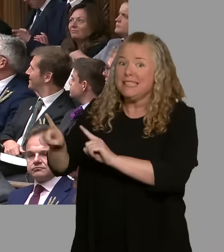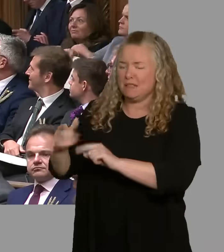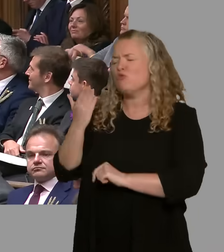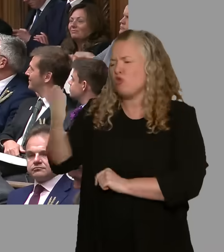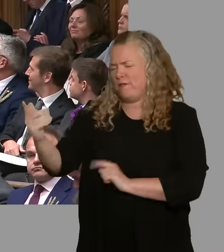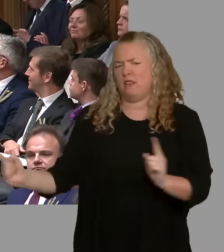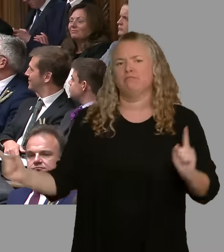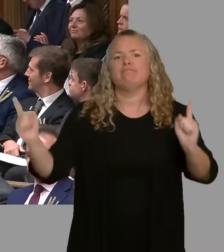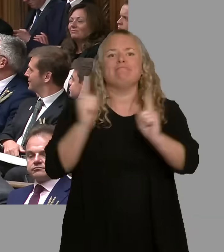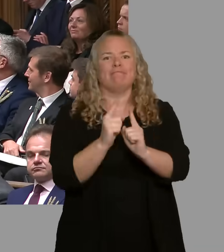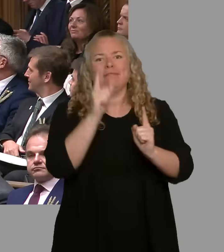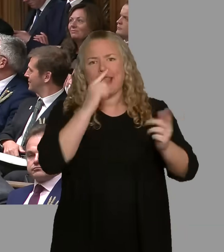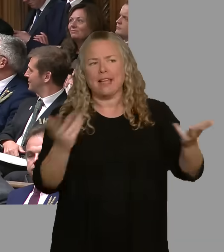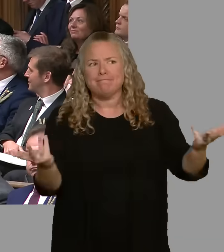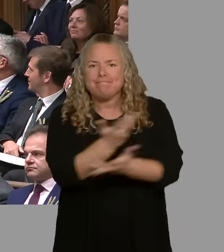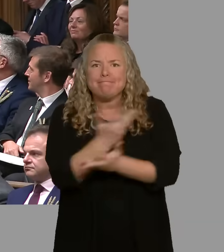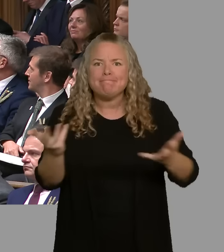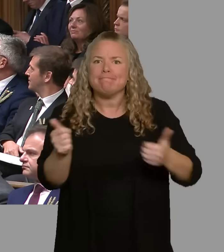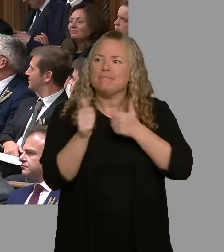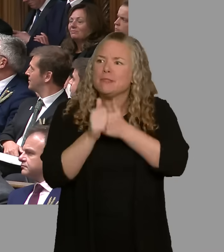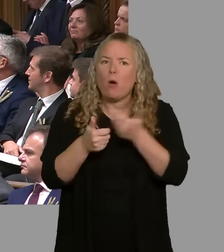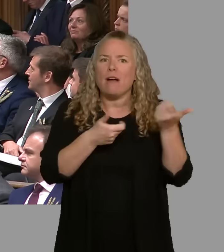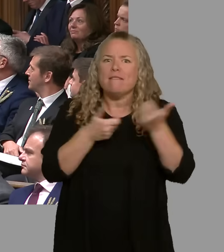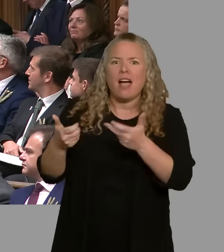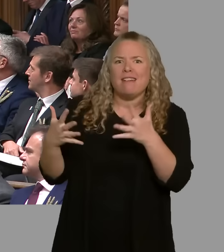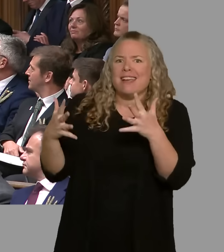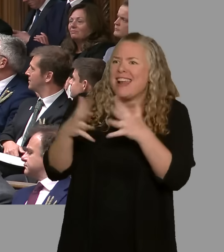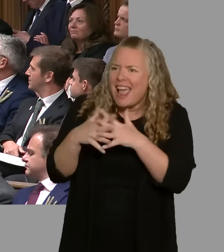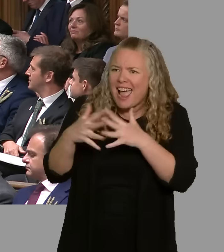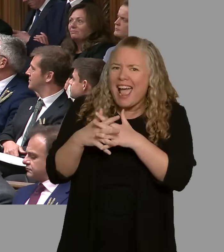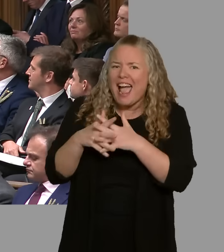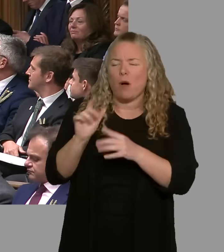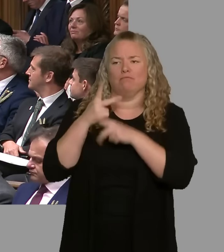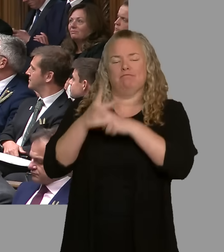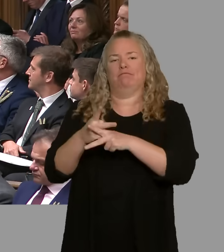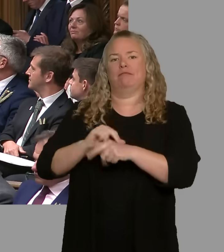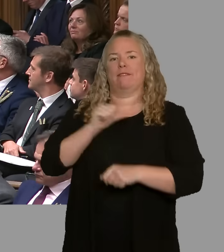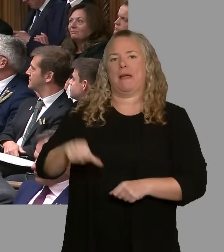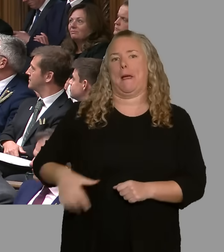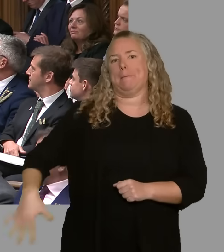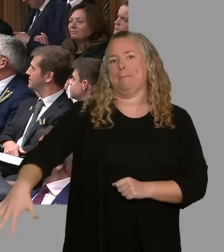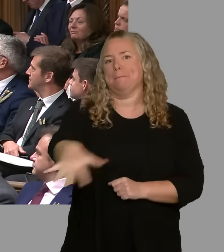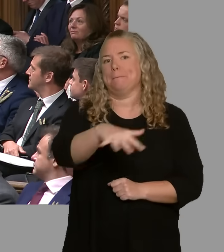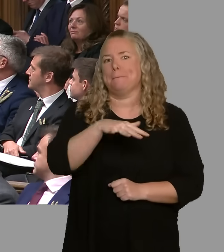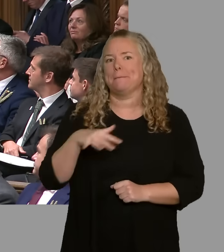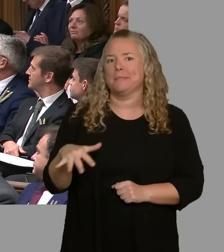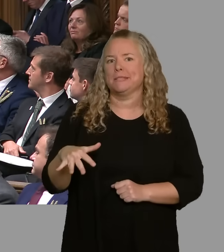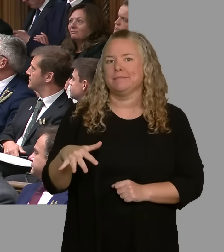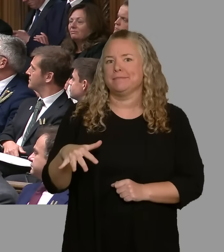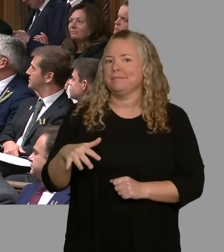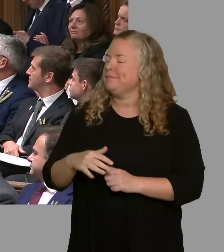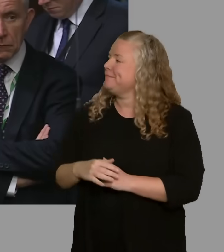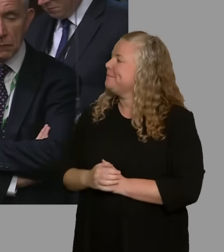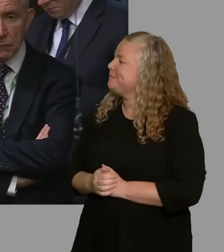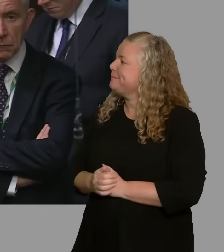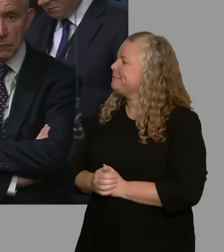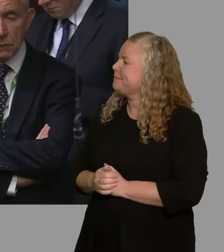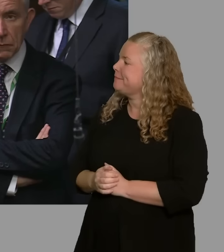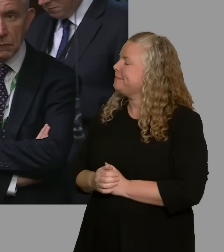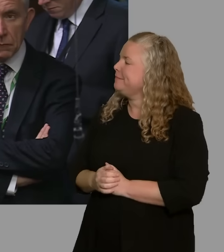And this morning I spoke to the parents of a young man who's unemployed in my constituency. There are